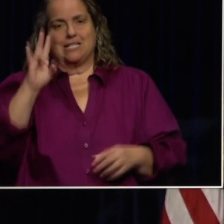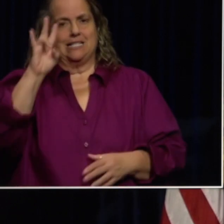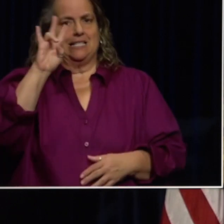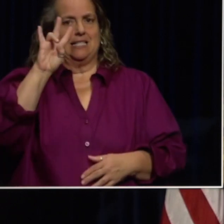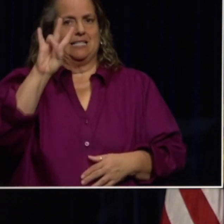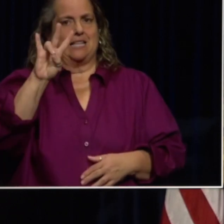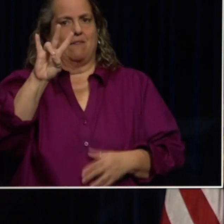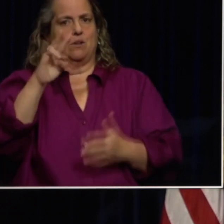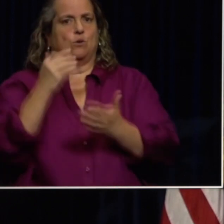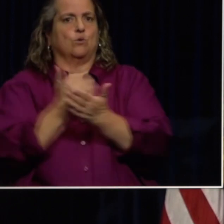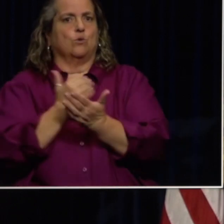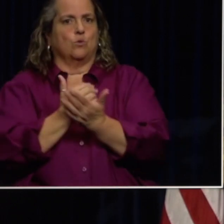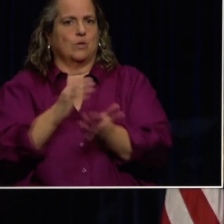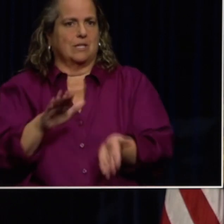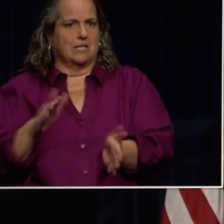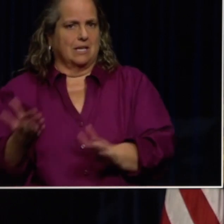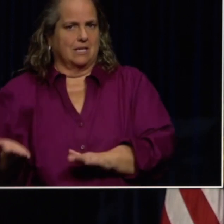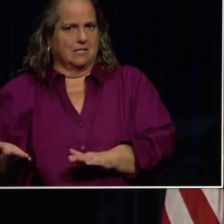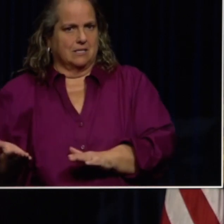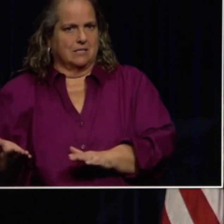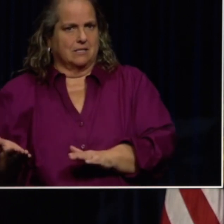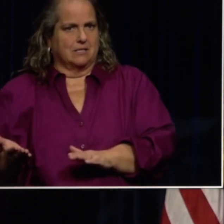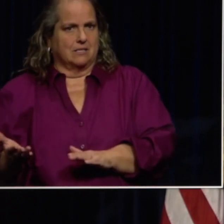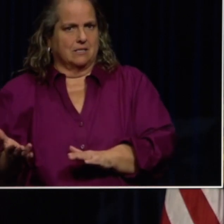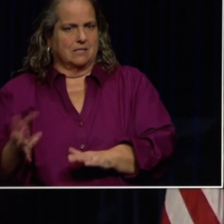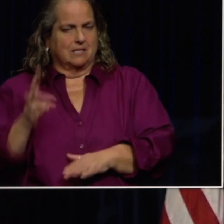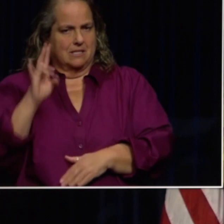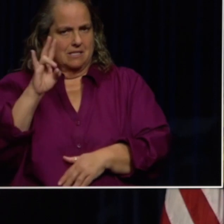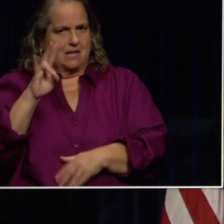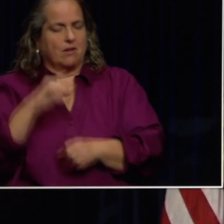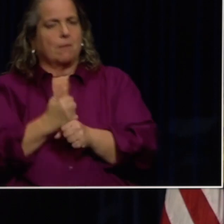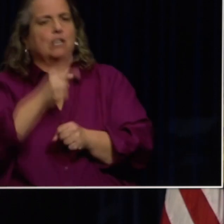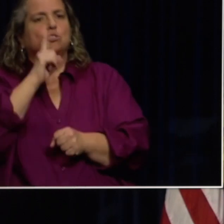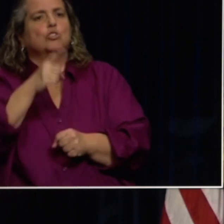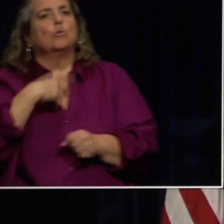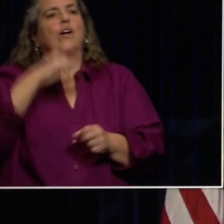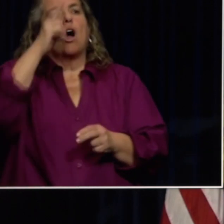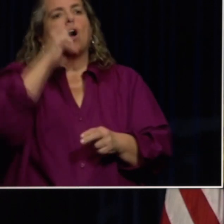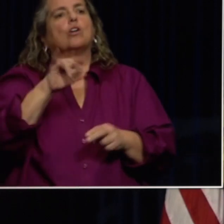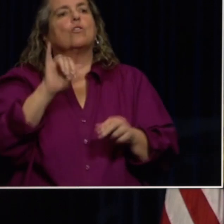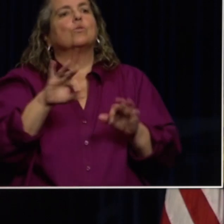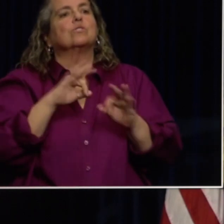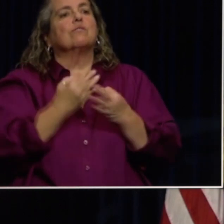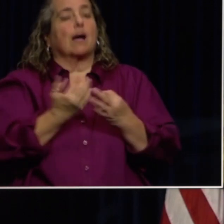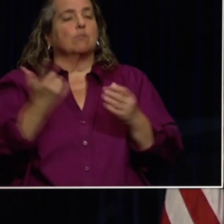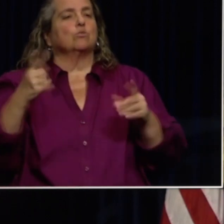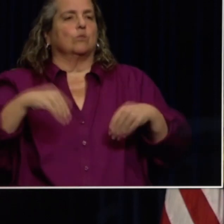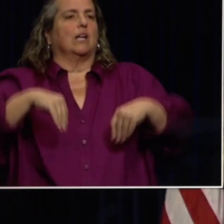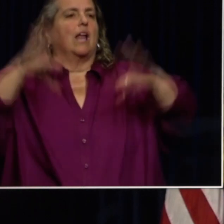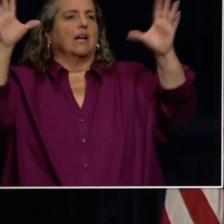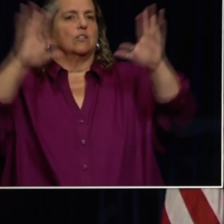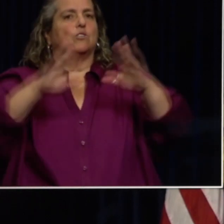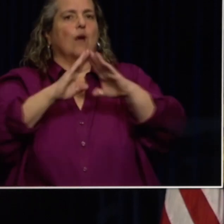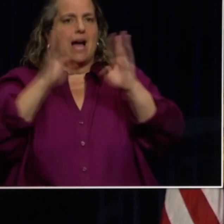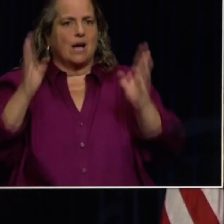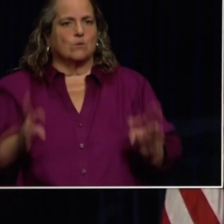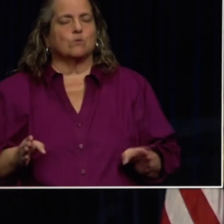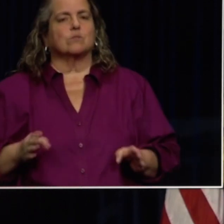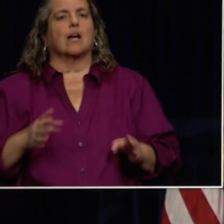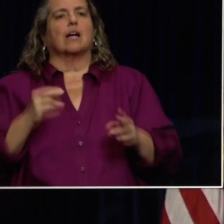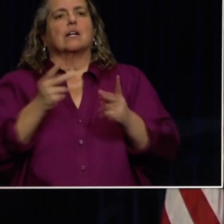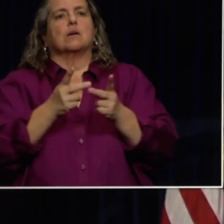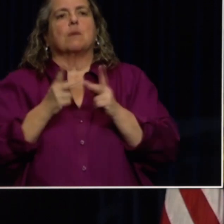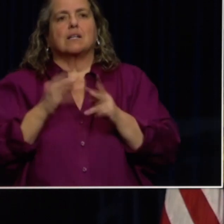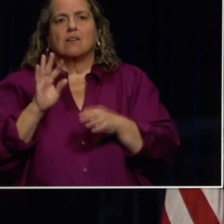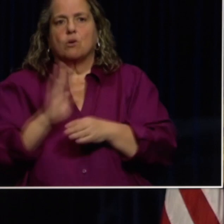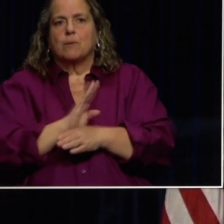Also, with that revelation of 1,149 cases came the sad announcement of 7 new lives lost in the